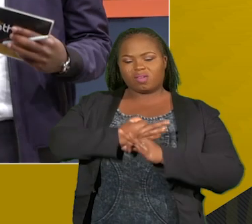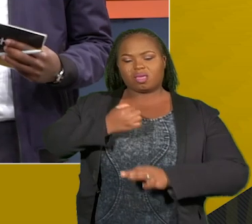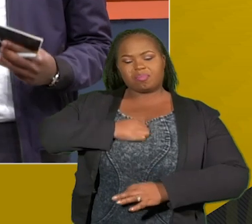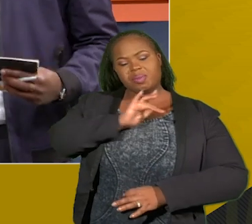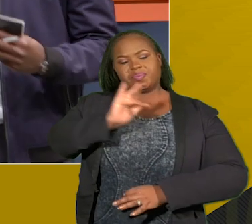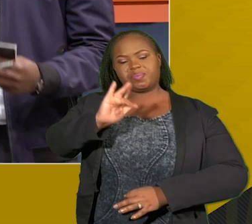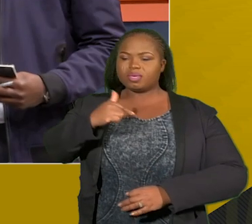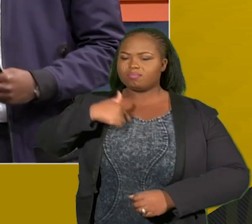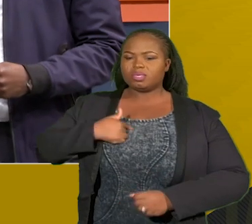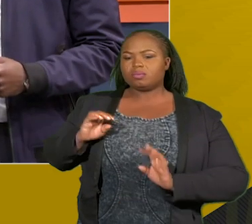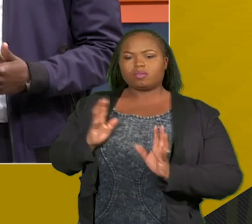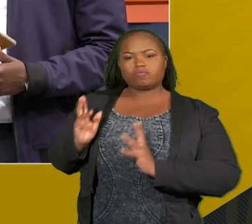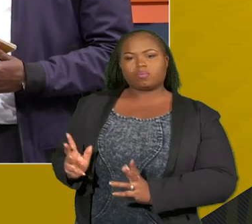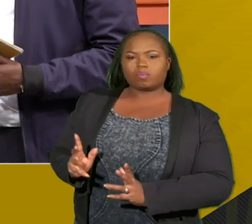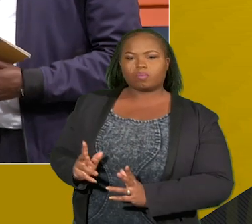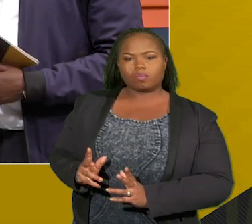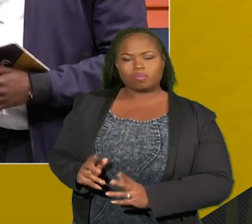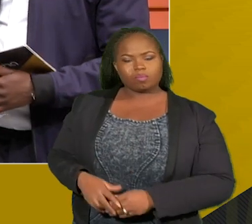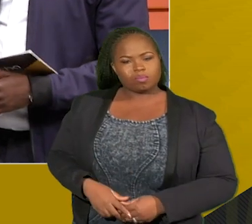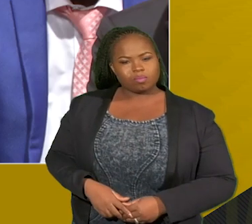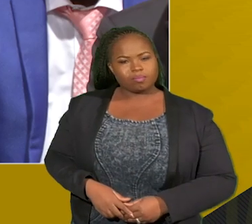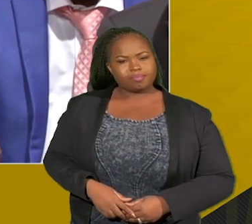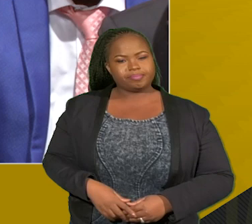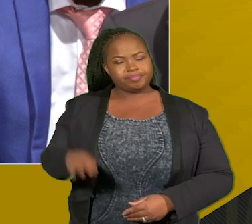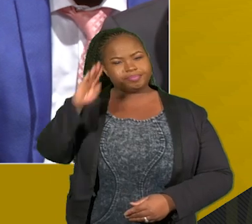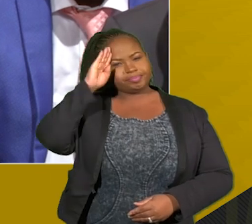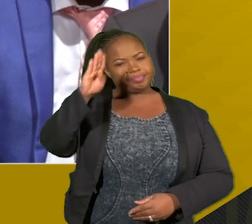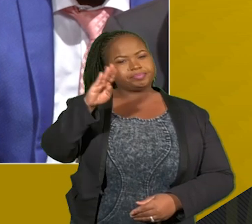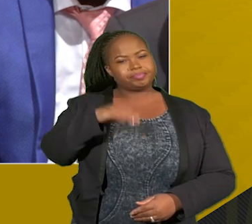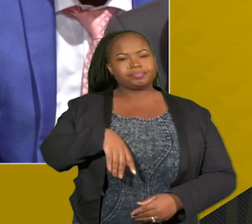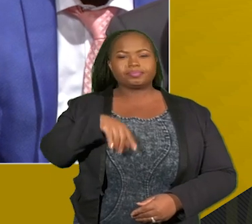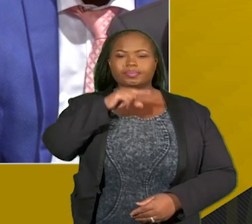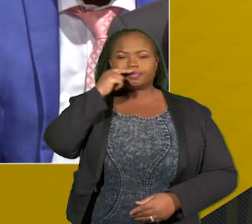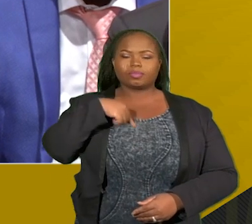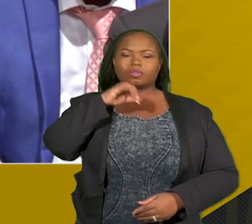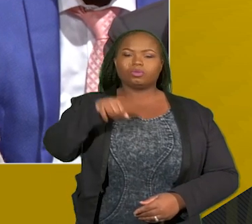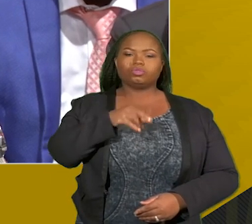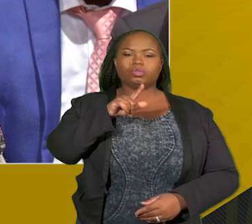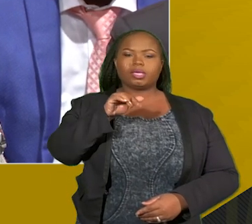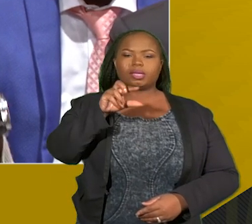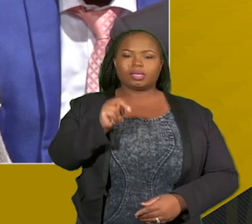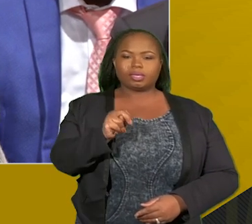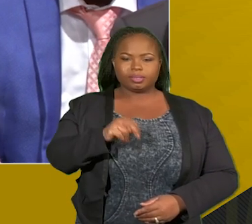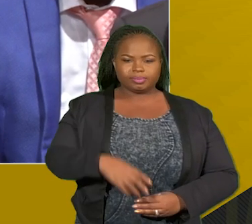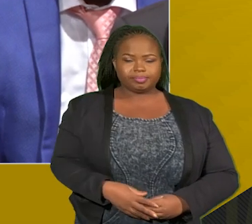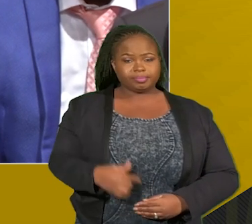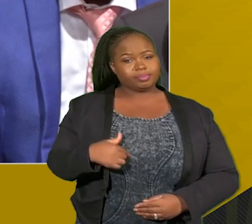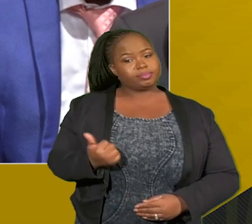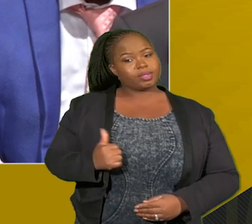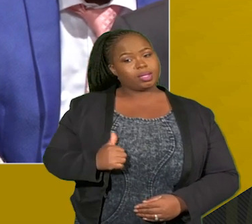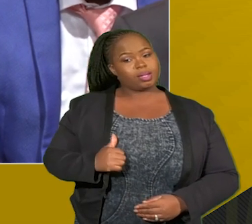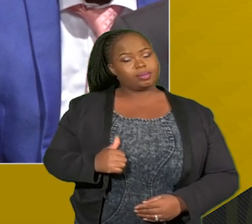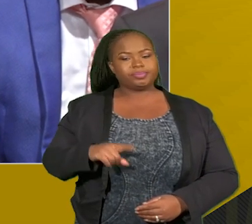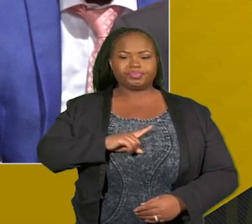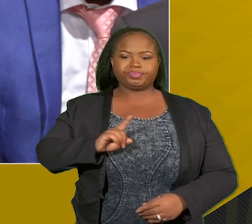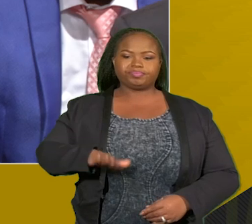nami nginjena. What is your take out of that? Okay, ngibingelele nguJulian Ncube. I feel like I was fortunate enough